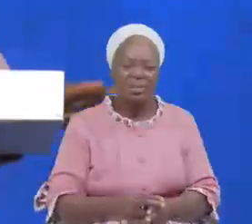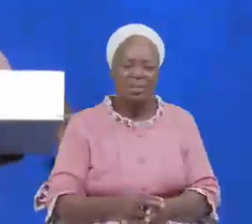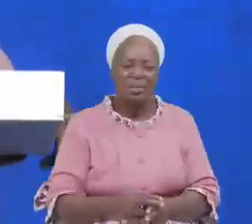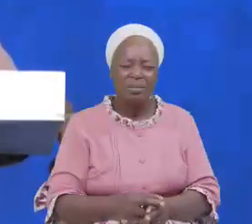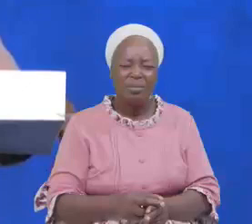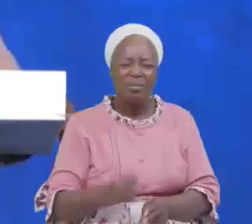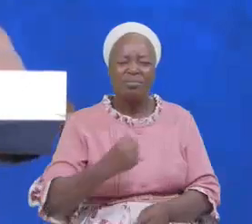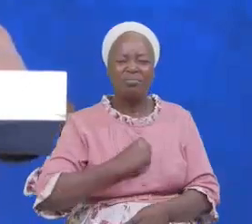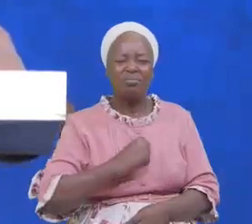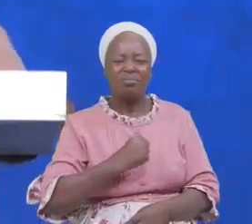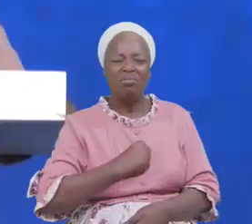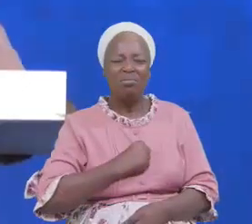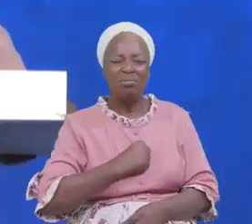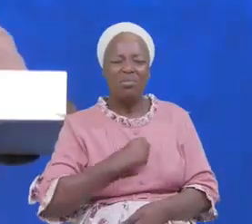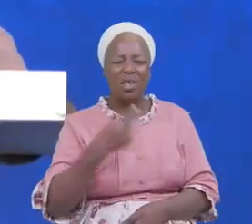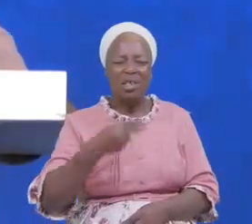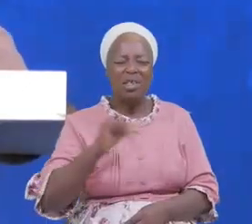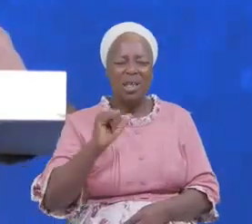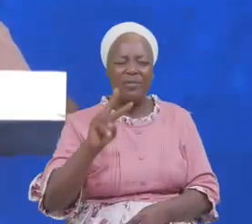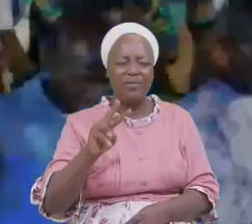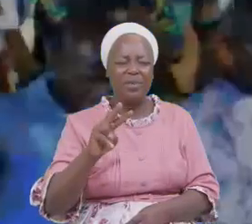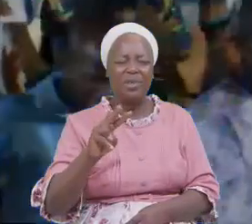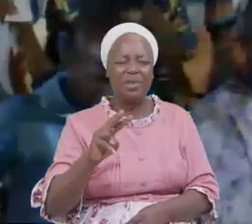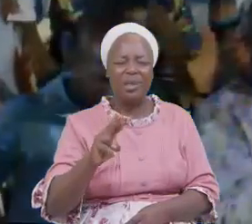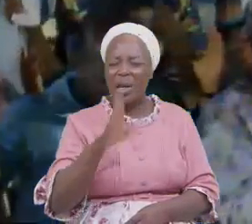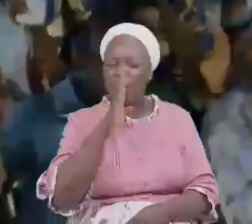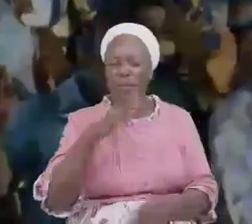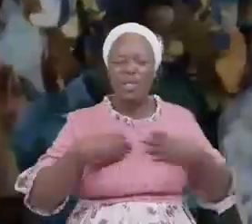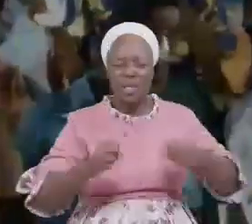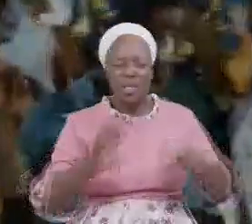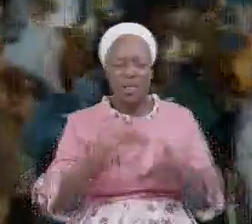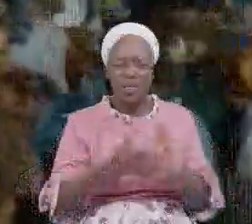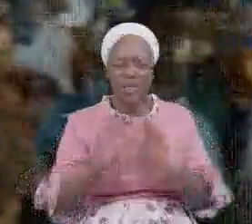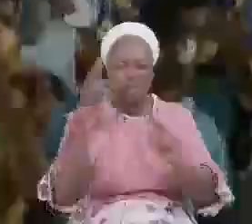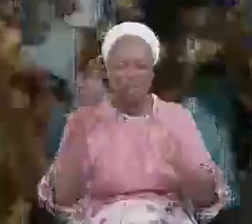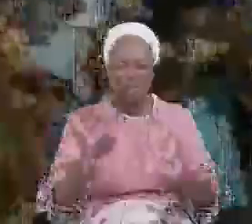Tuberculosis, HIV, be healed in Jesus' name.